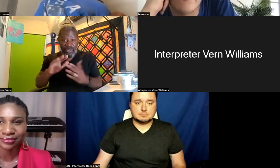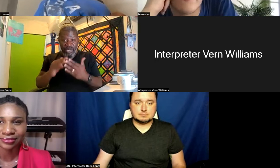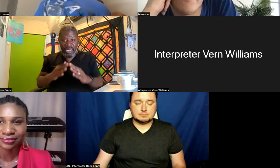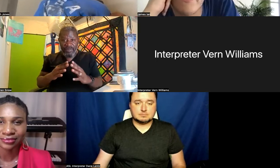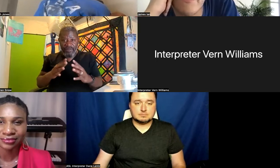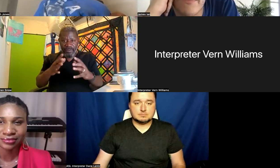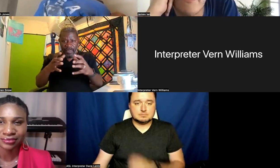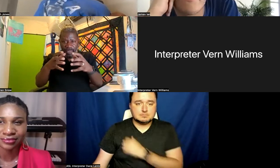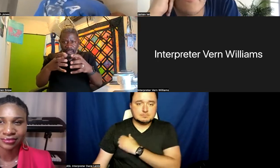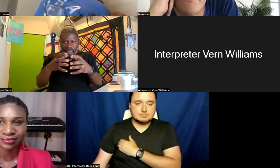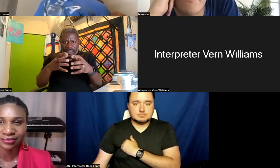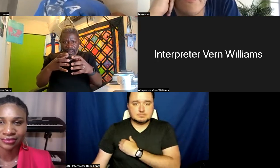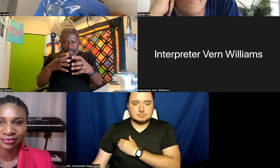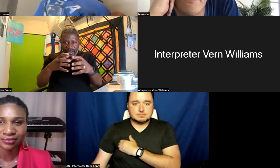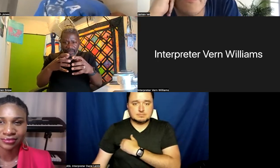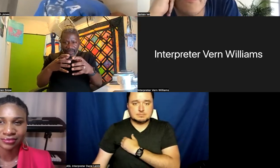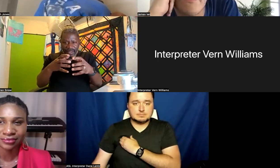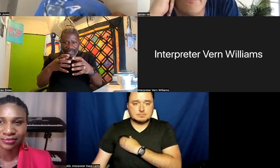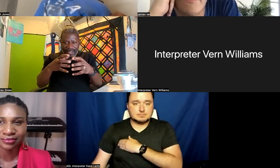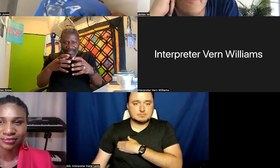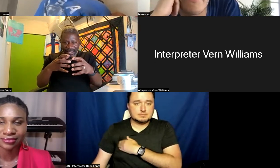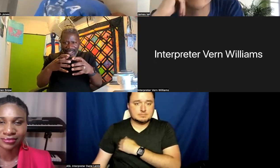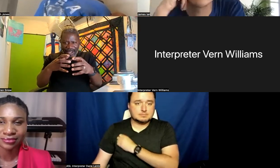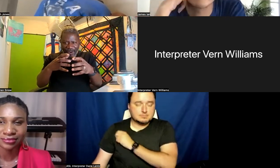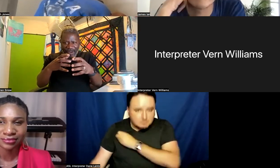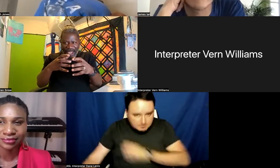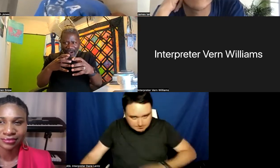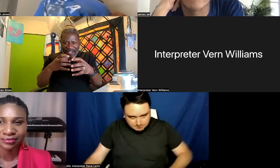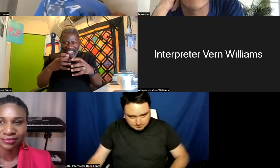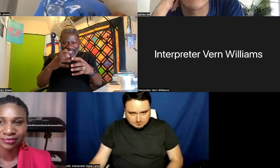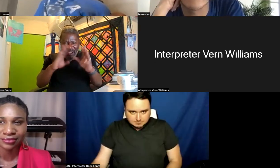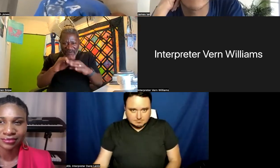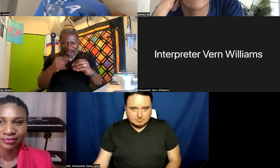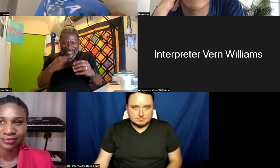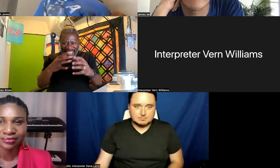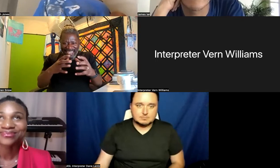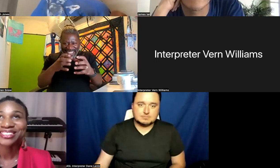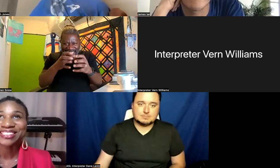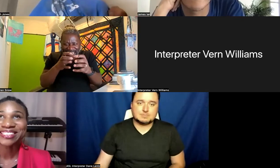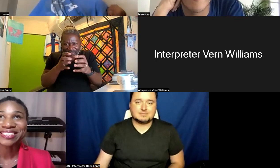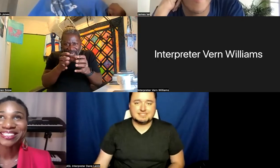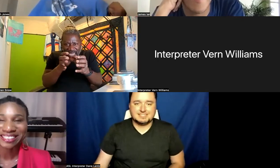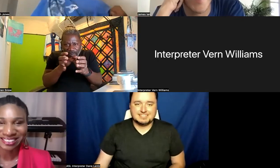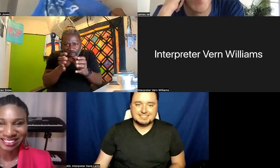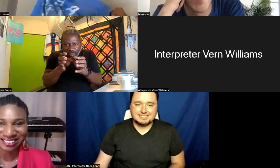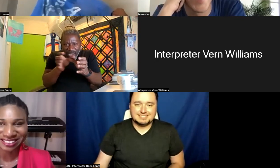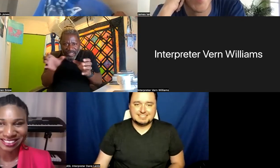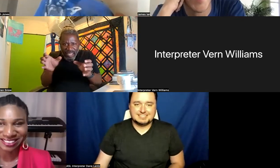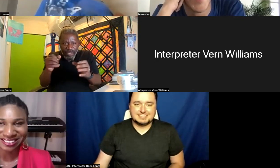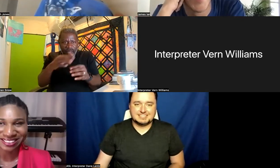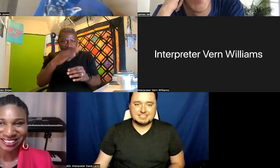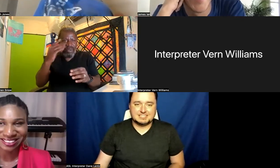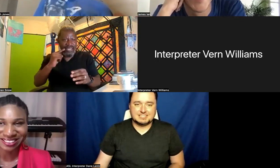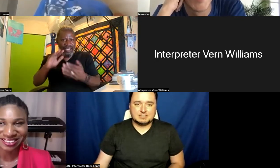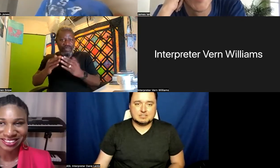disabled community, it's I hope I'm not causing any trouble when I'm saying it. It kind of feel like a branch